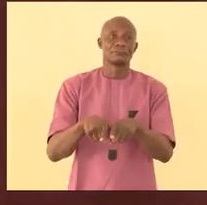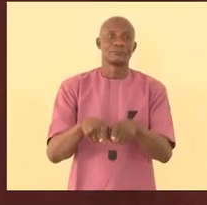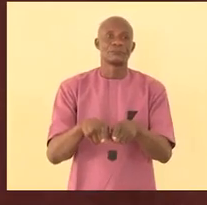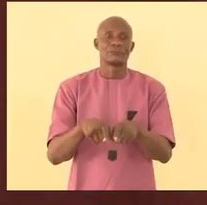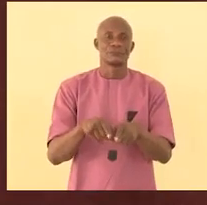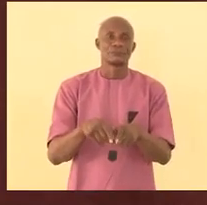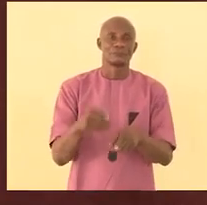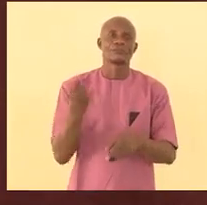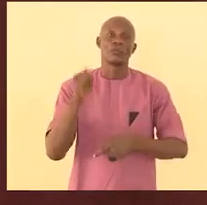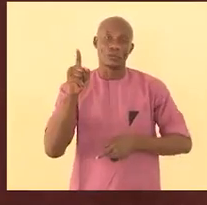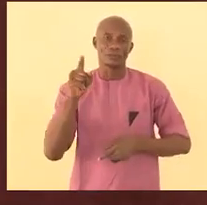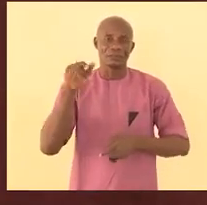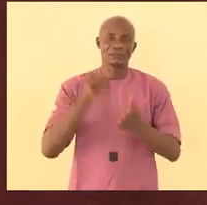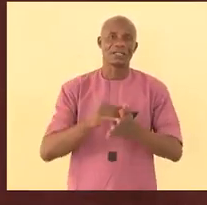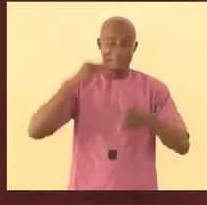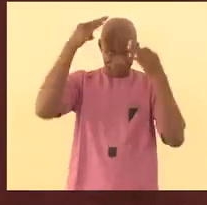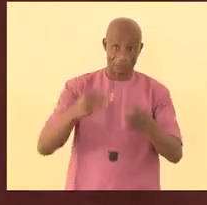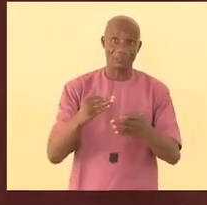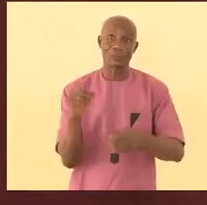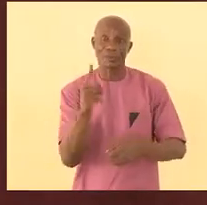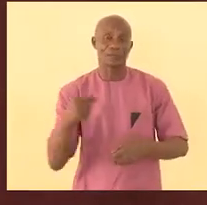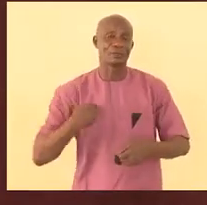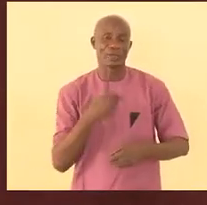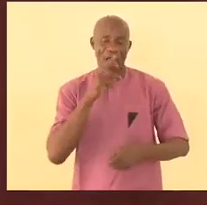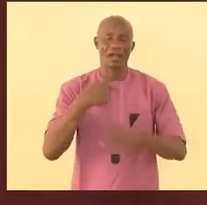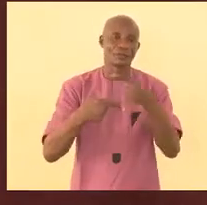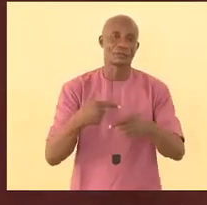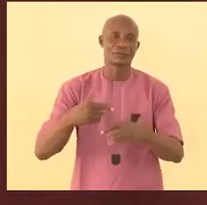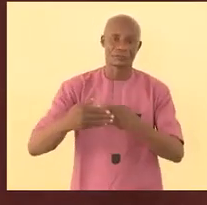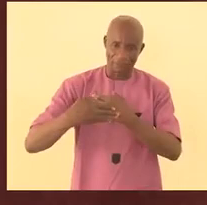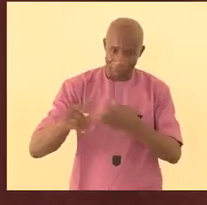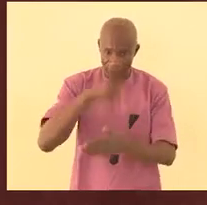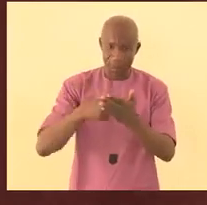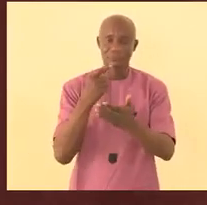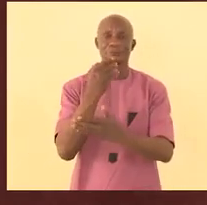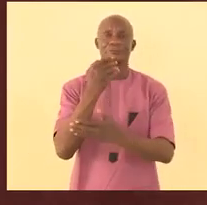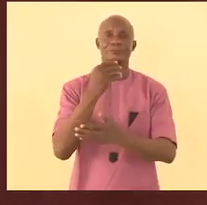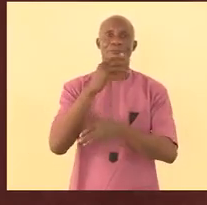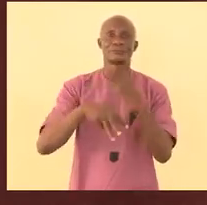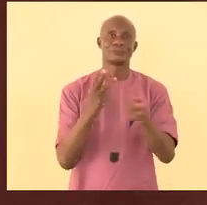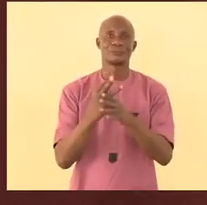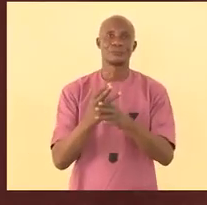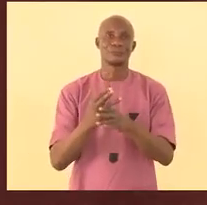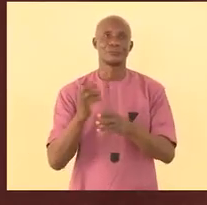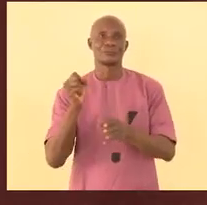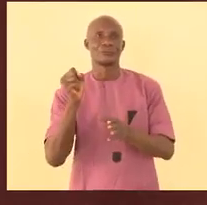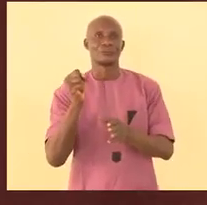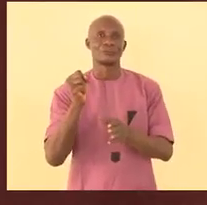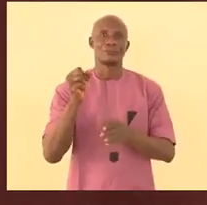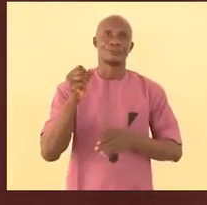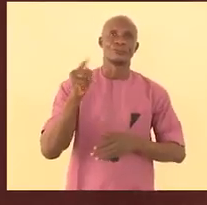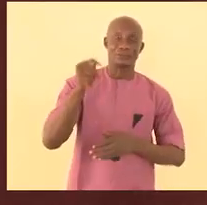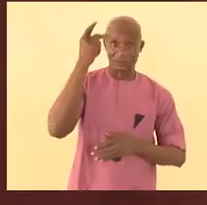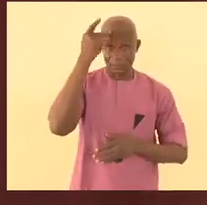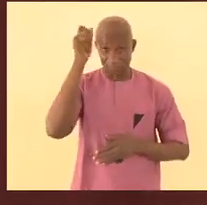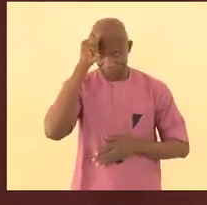even determine our destination after this world. St. Paul said in the book of Colossians